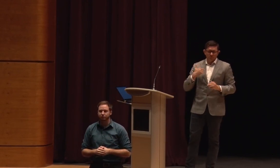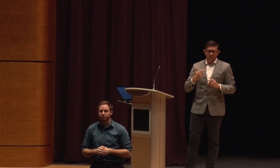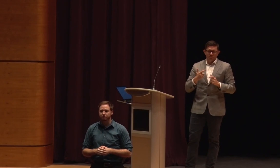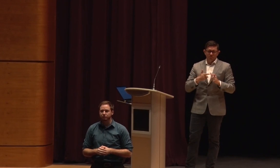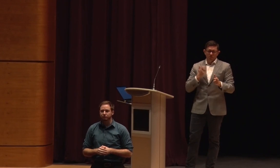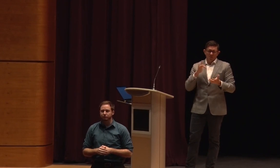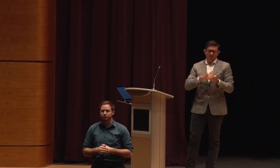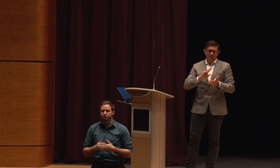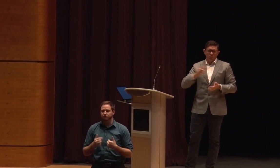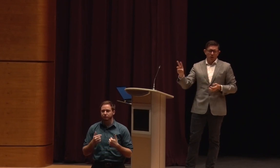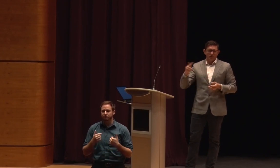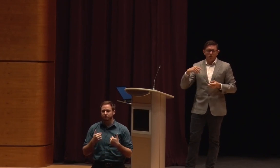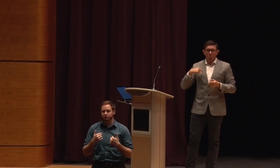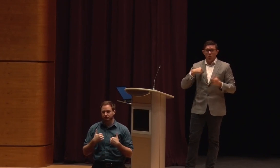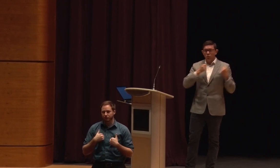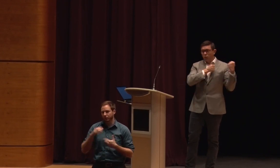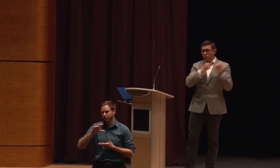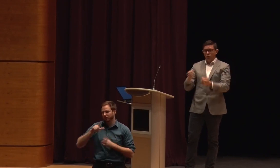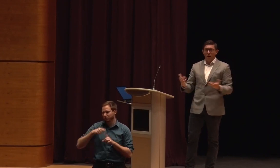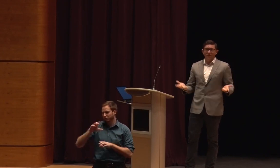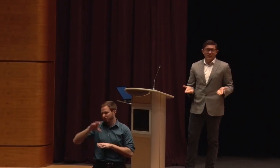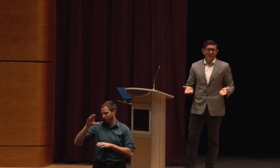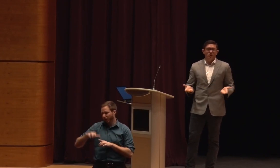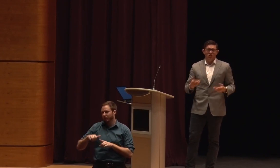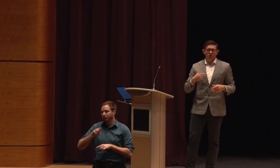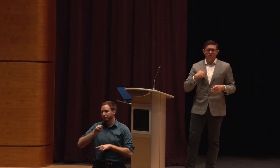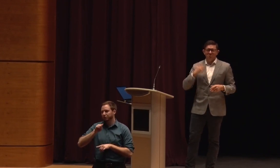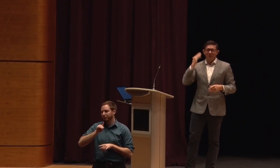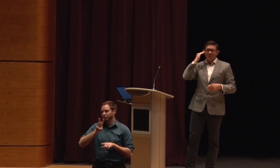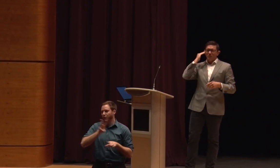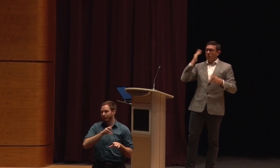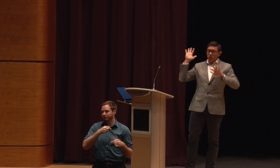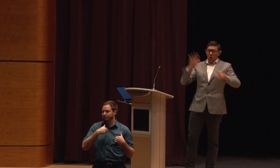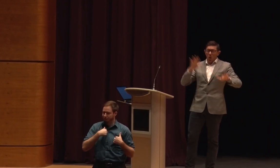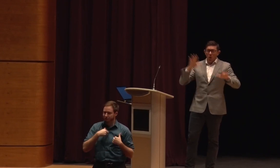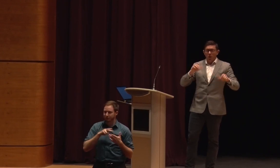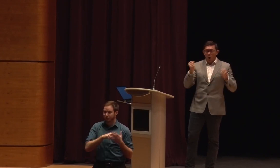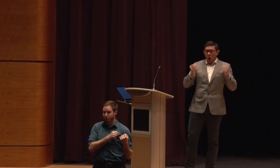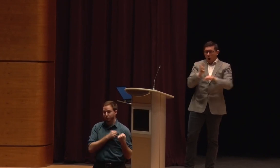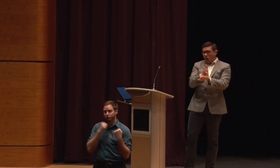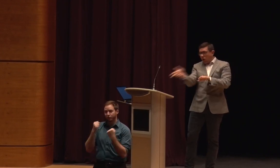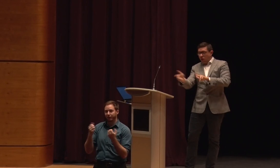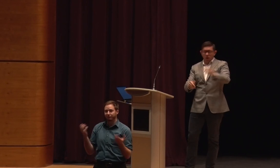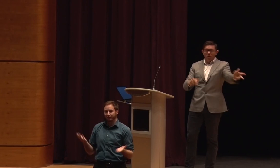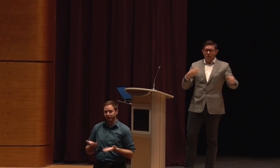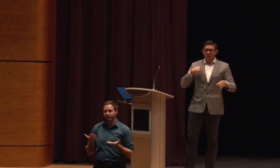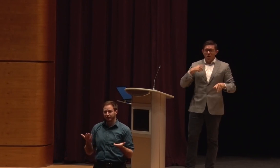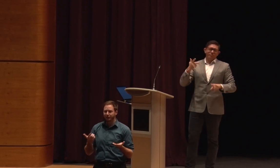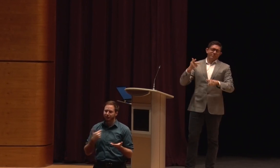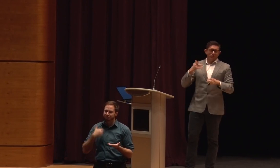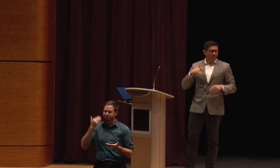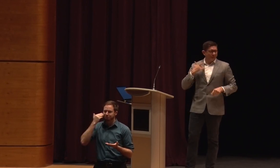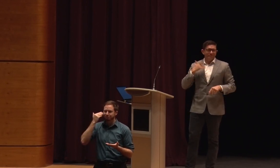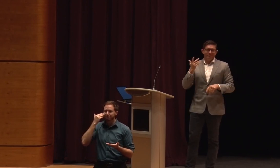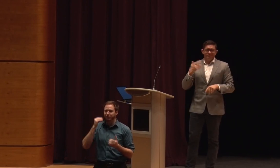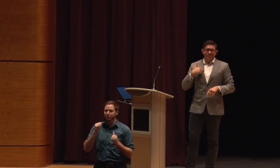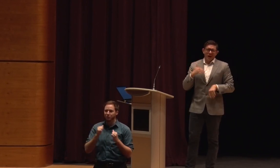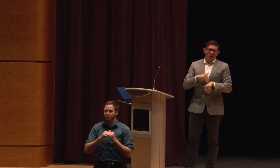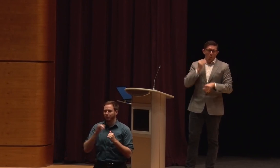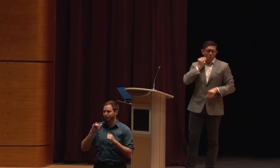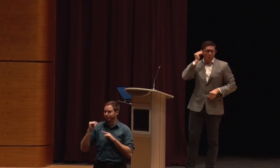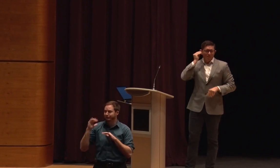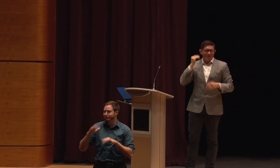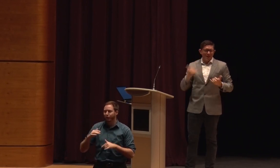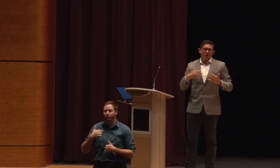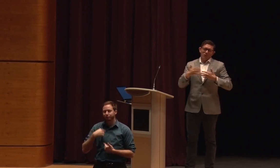I am a native Chicagoan from the Midwest, so the drive here, I was pretty familiar with the